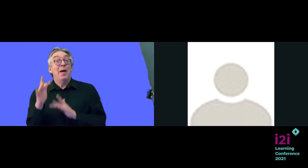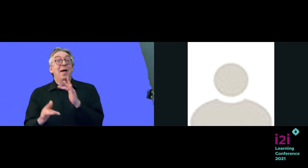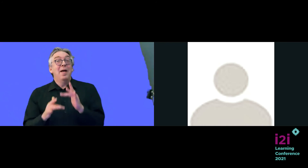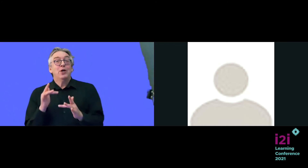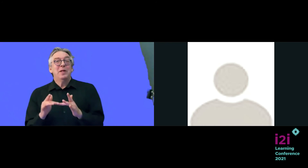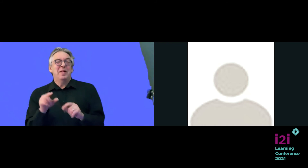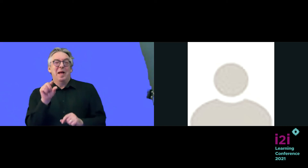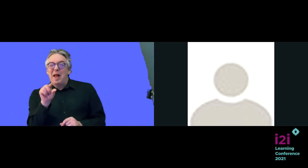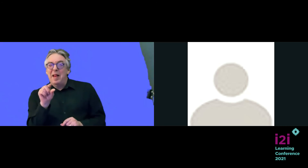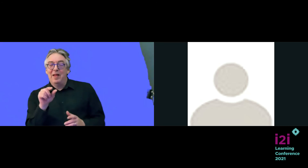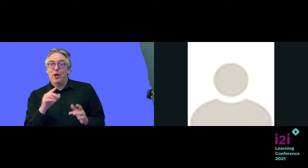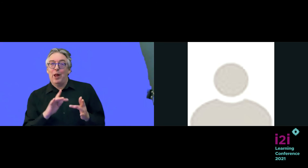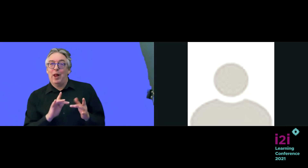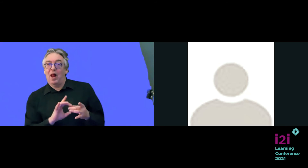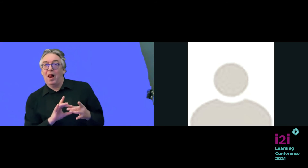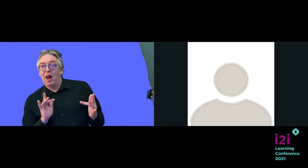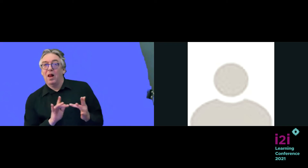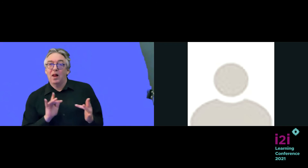weak. So